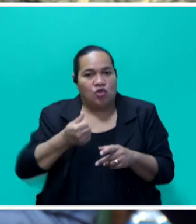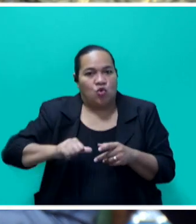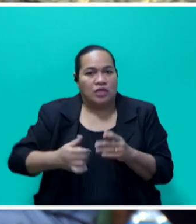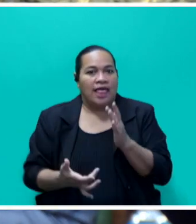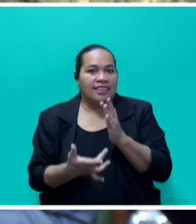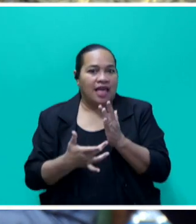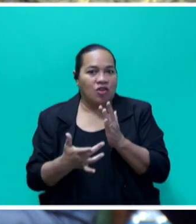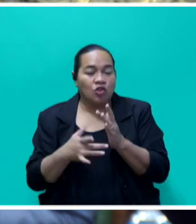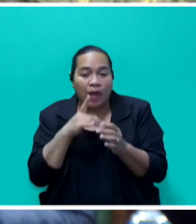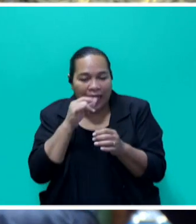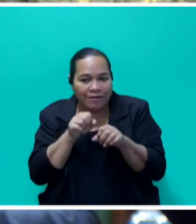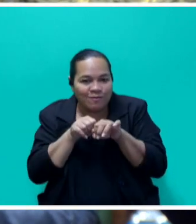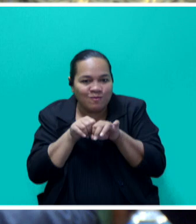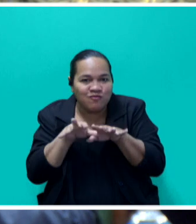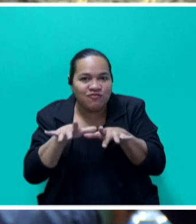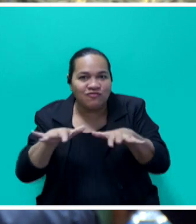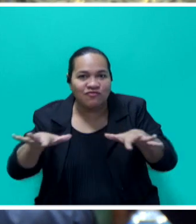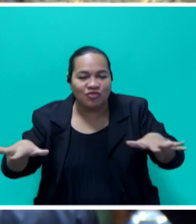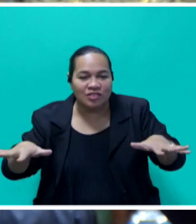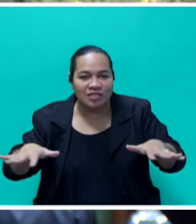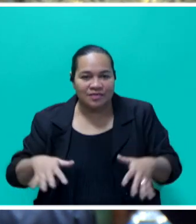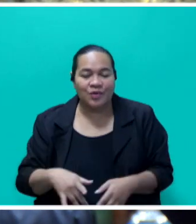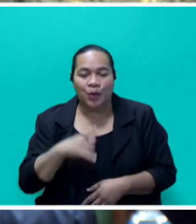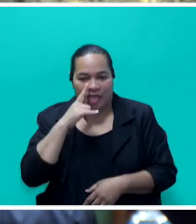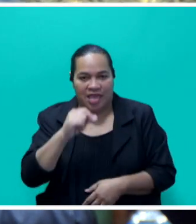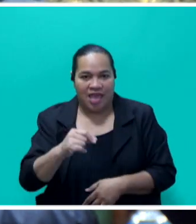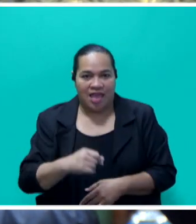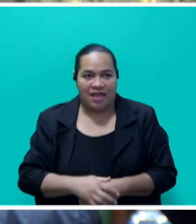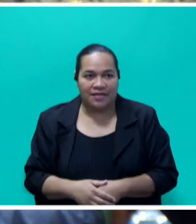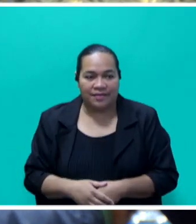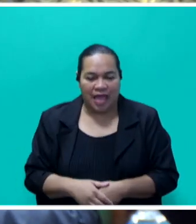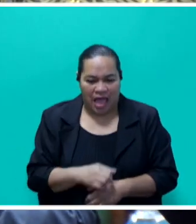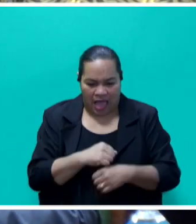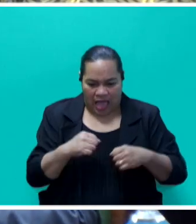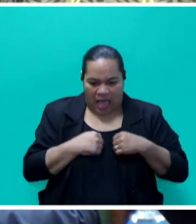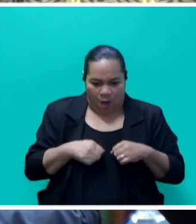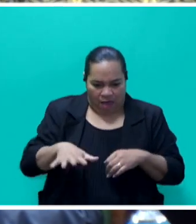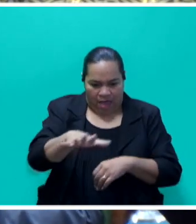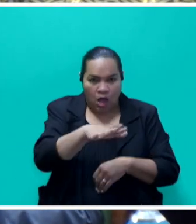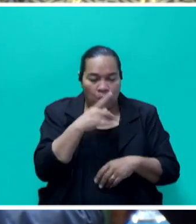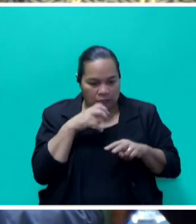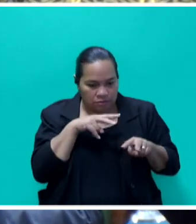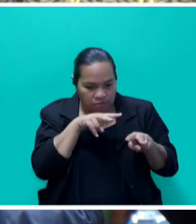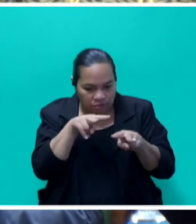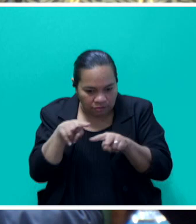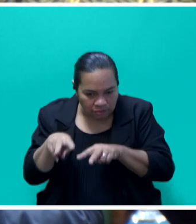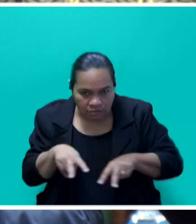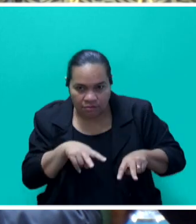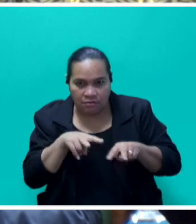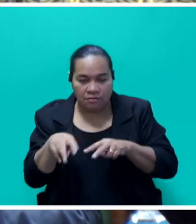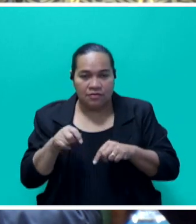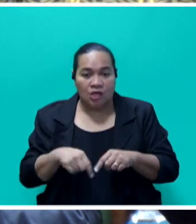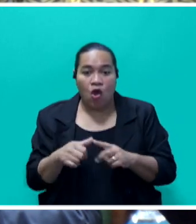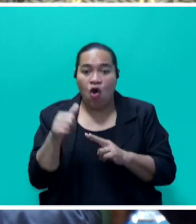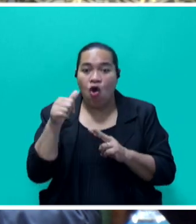can better influence. We can better influence our areas, Mr. Speaker, sir. And of course, a